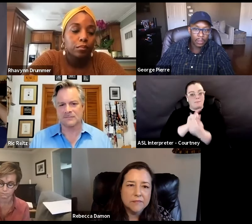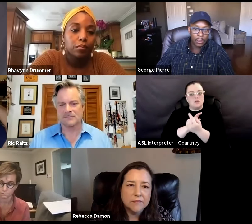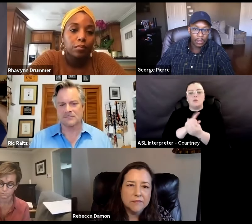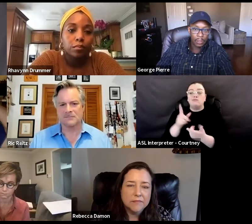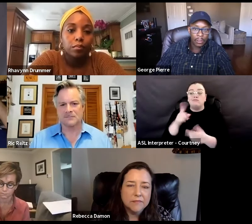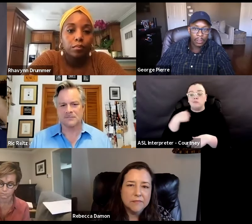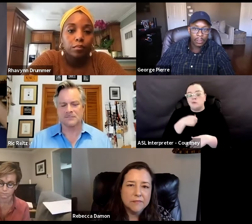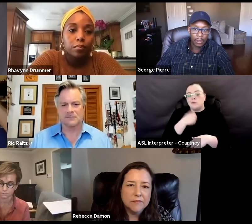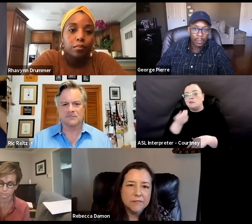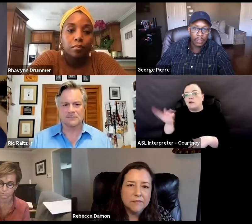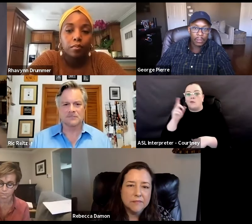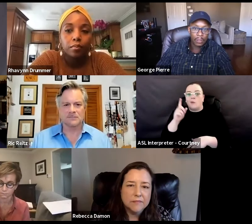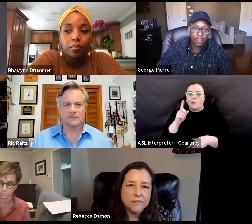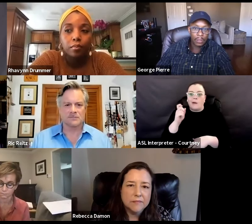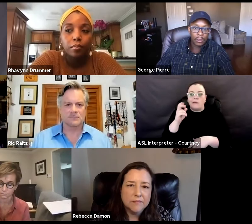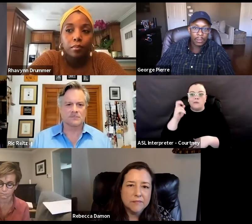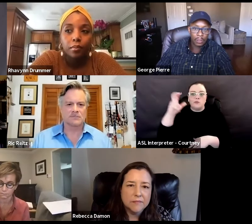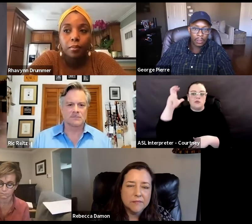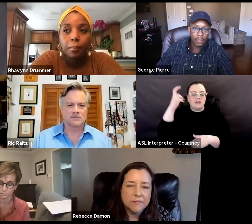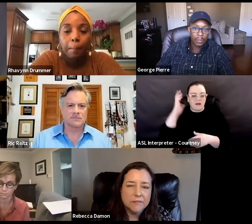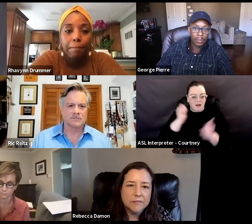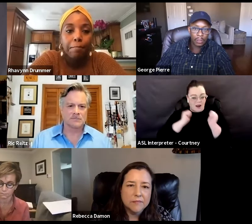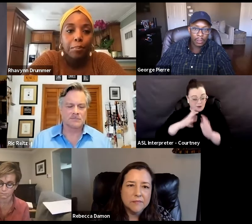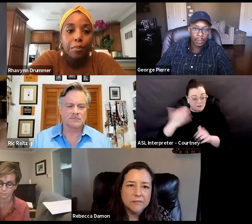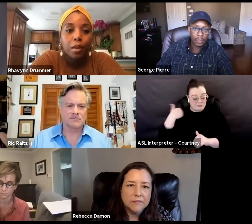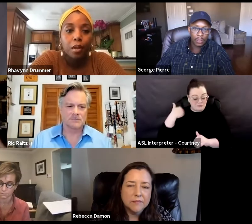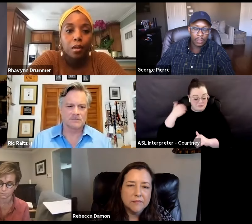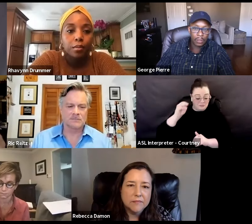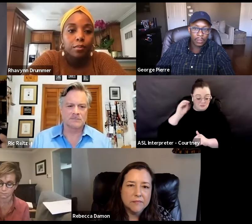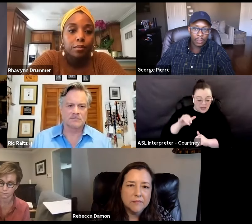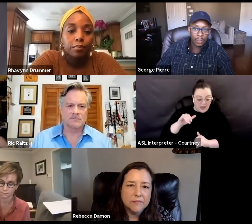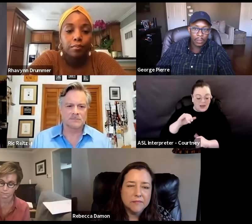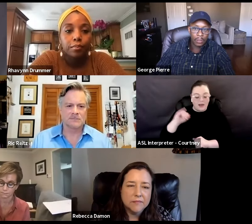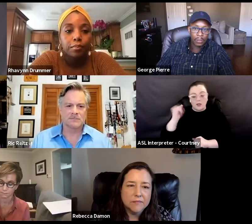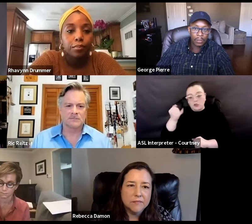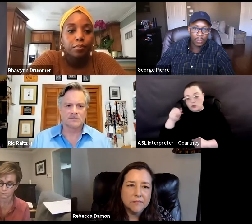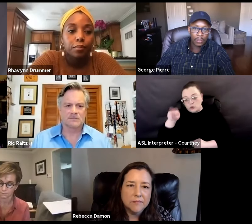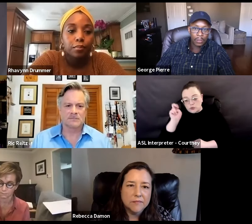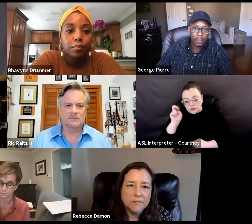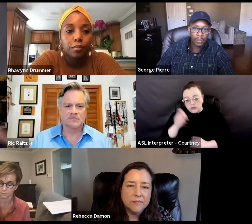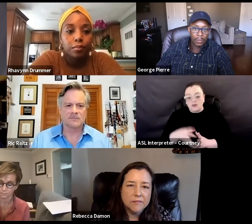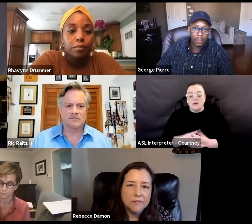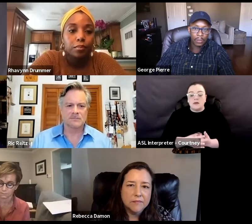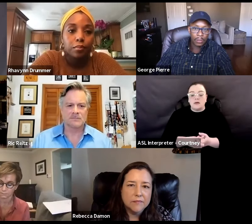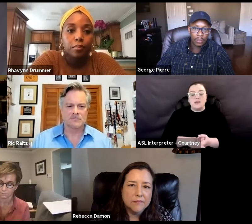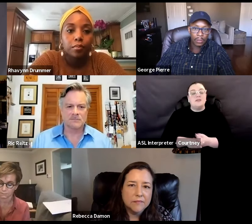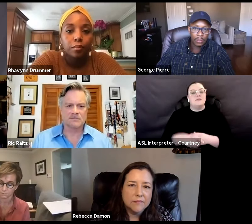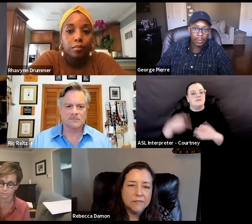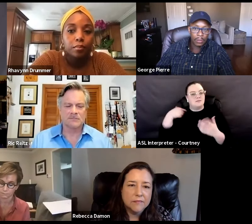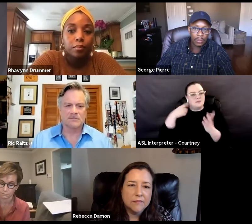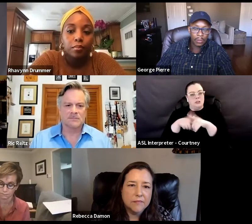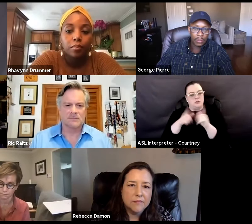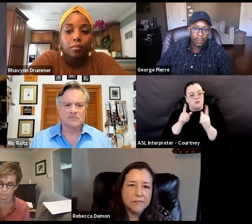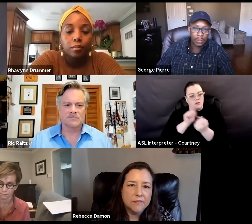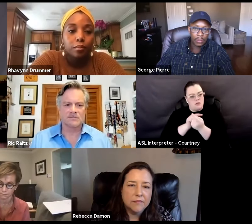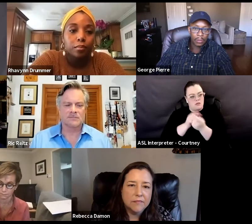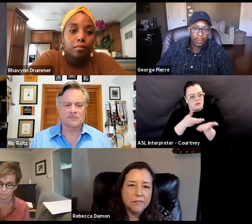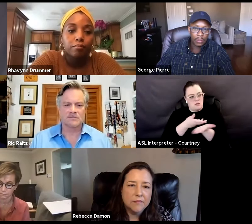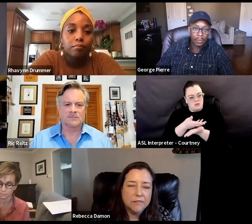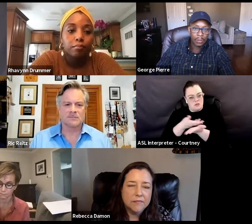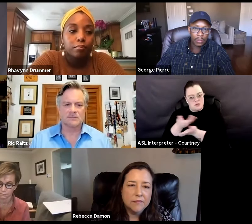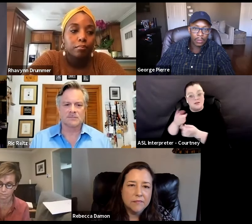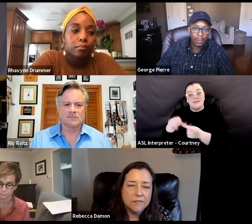several hundred actors in May and June out of our office, just getting to know actors that have moved to the market, that